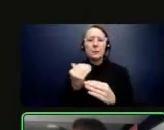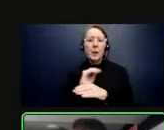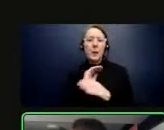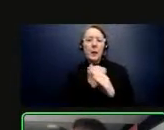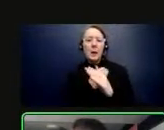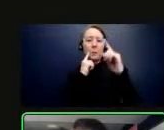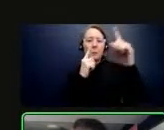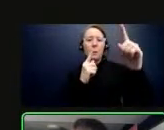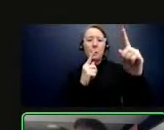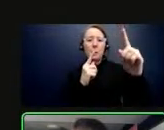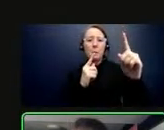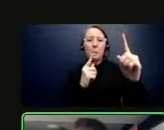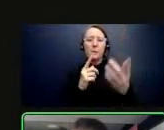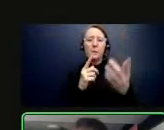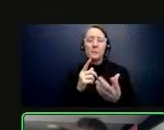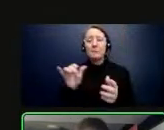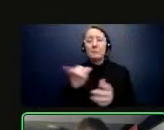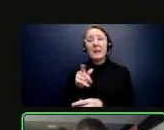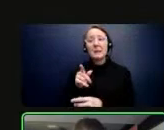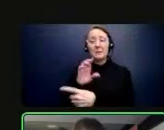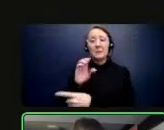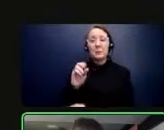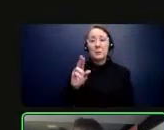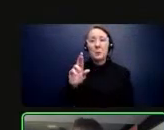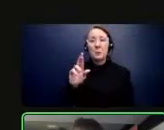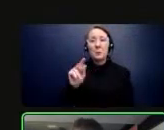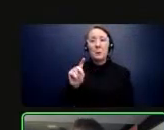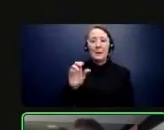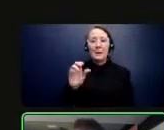to, as Courtney said, review